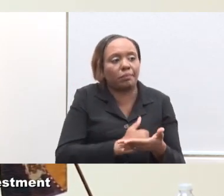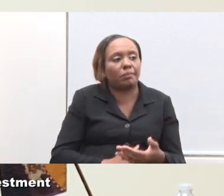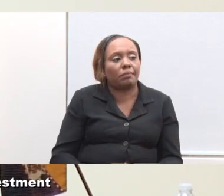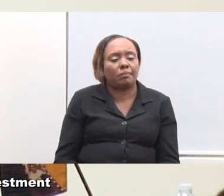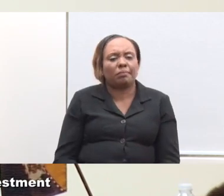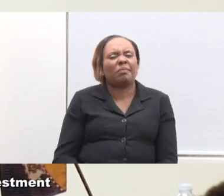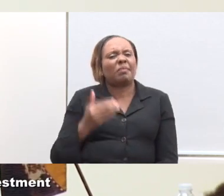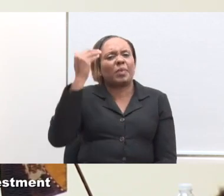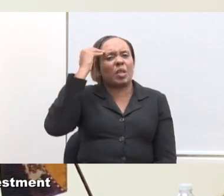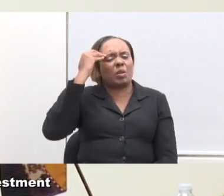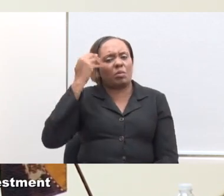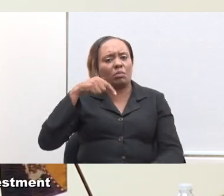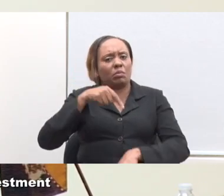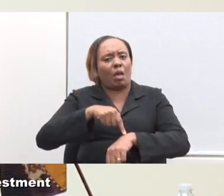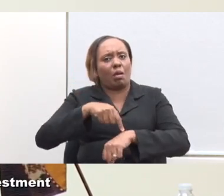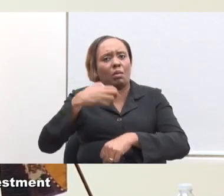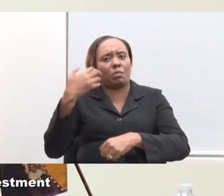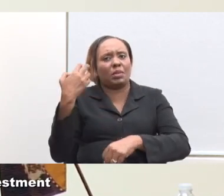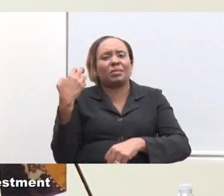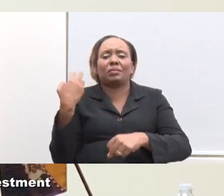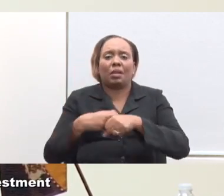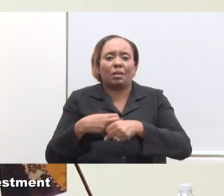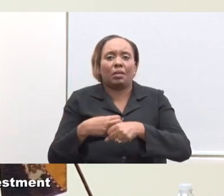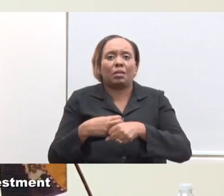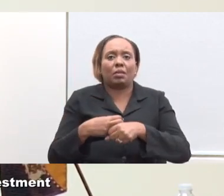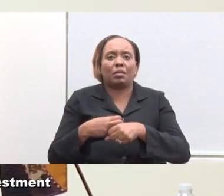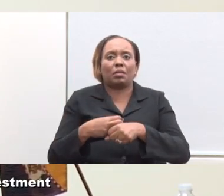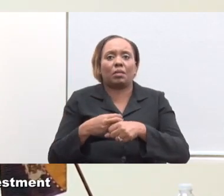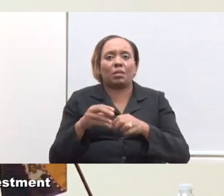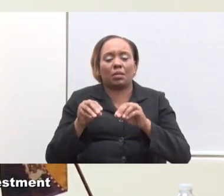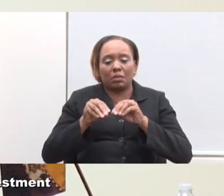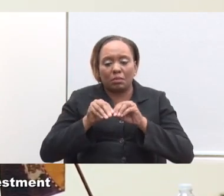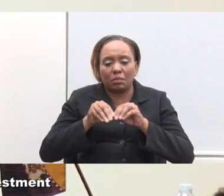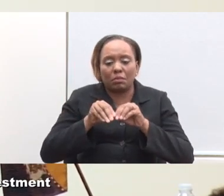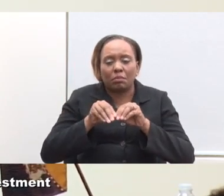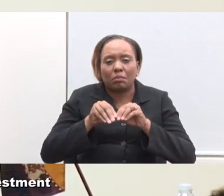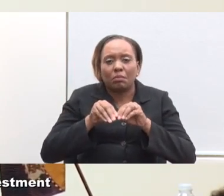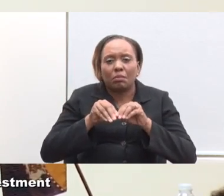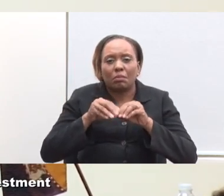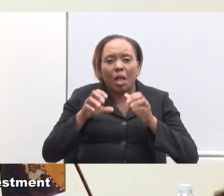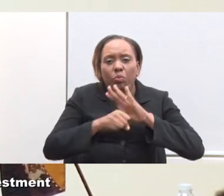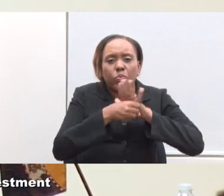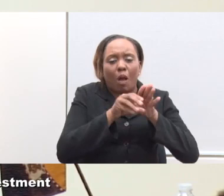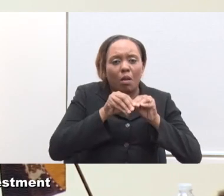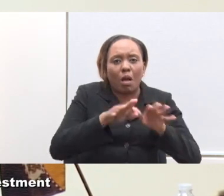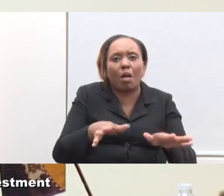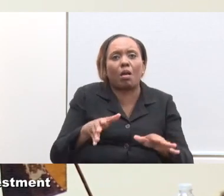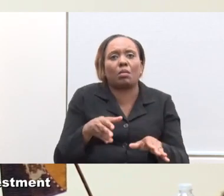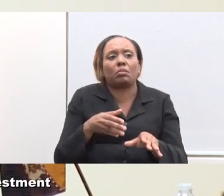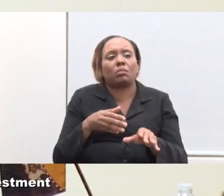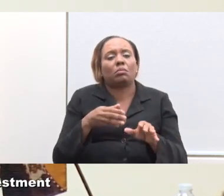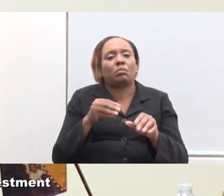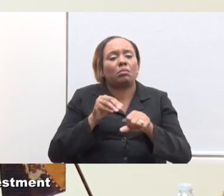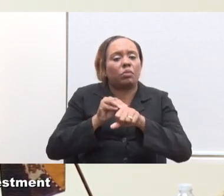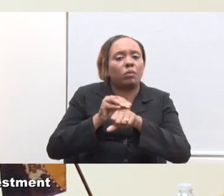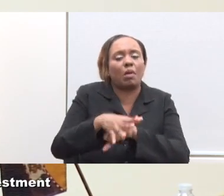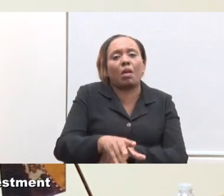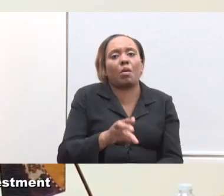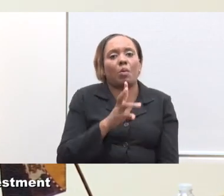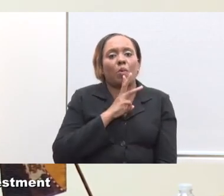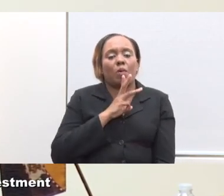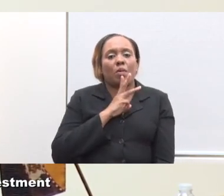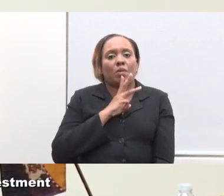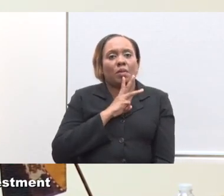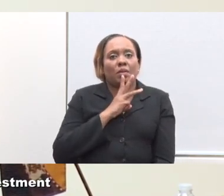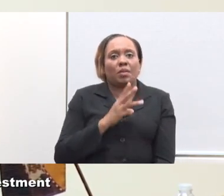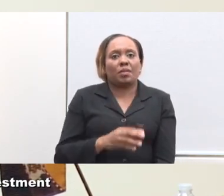action. This pandemic affects water, and we have inherited a situation, as I